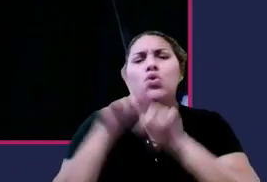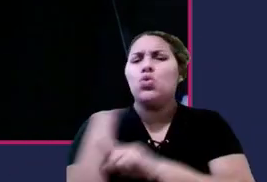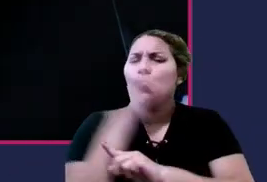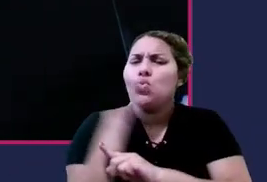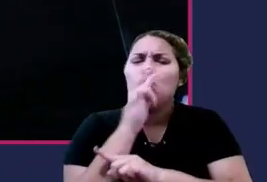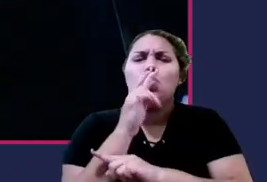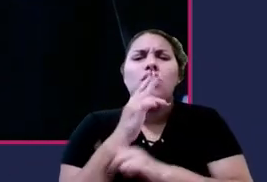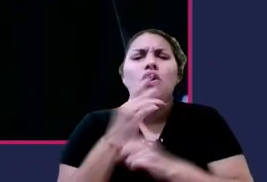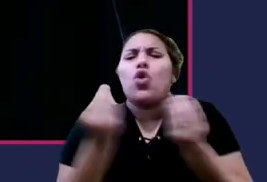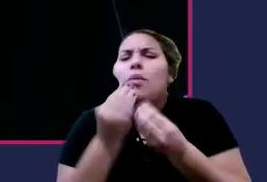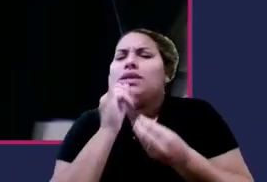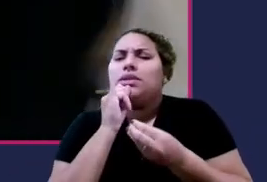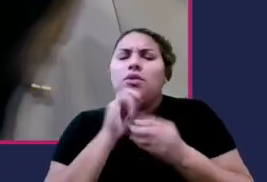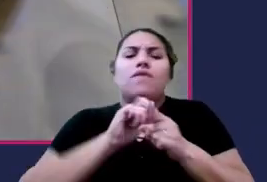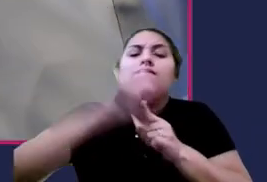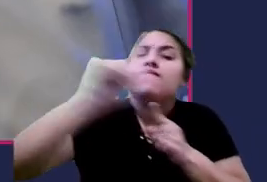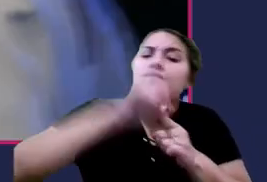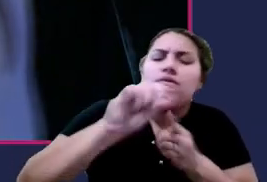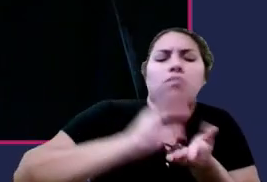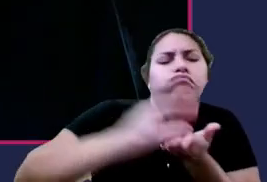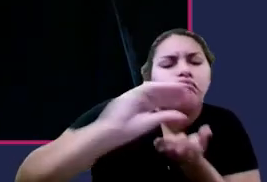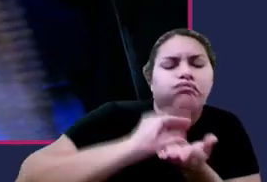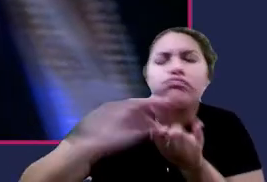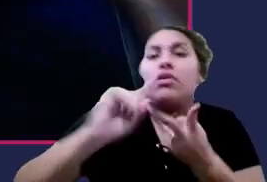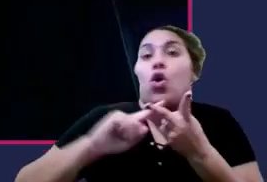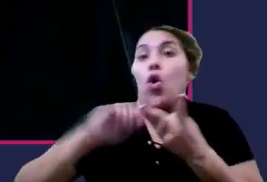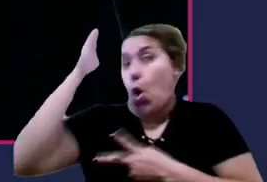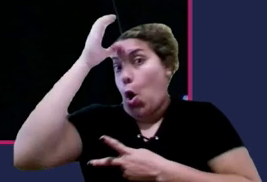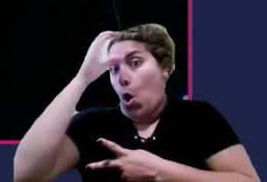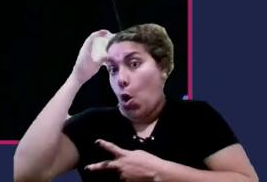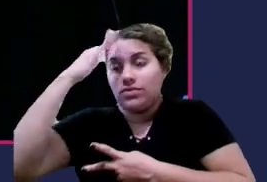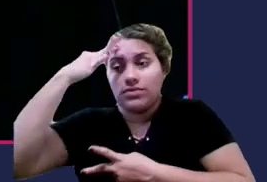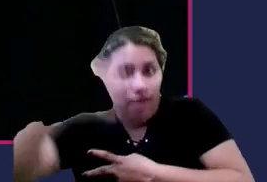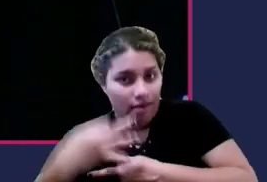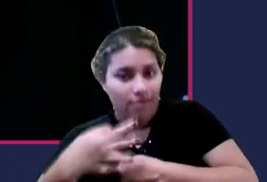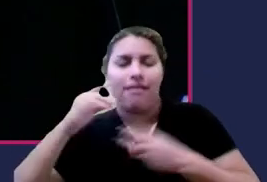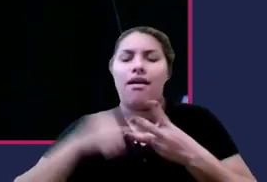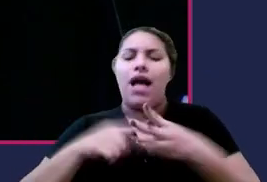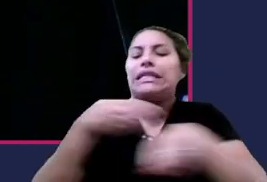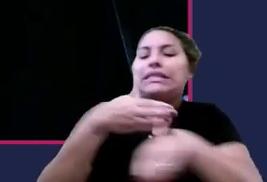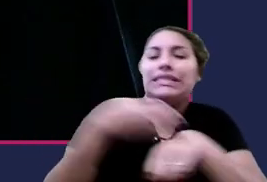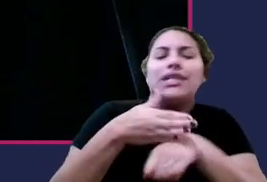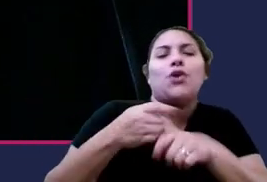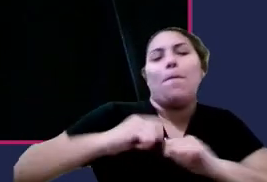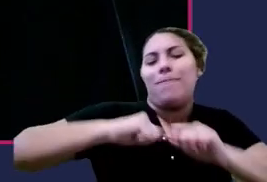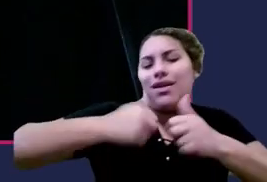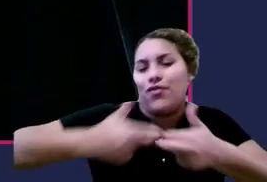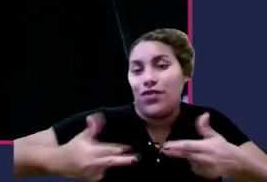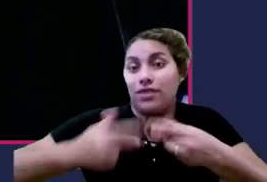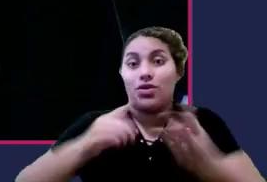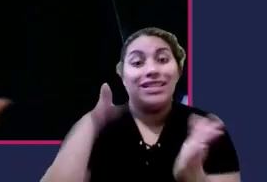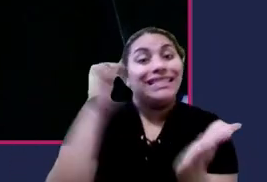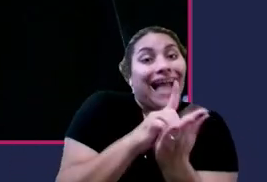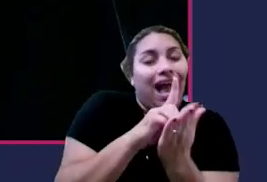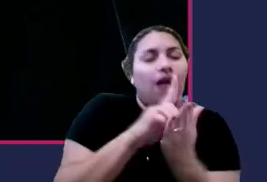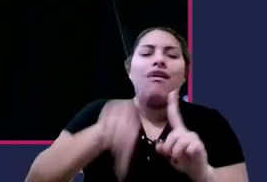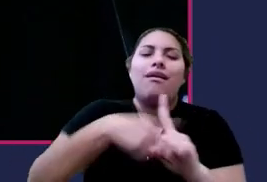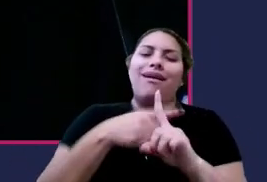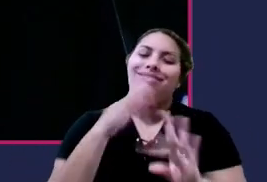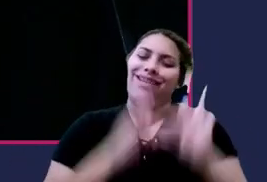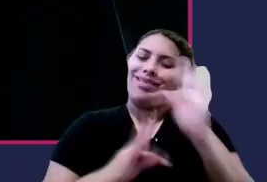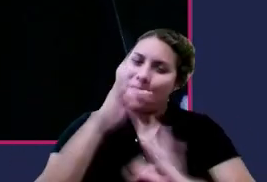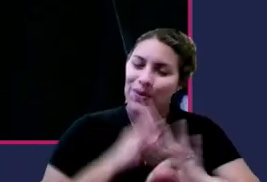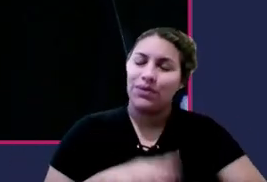Congress? And that's very important in terms of financing, access to benefits, awareness,